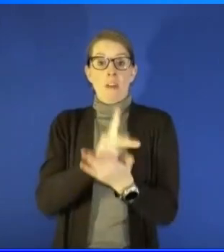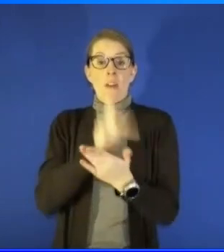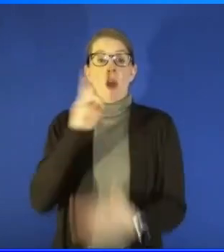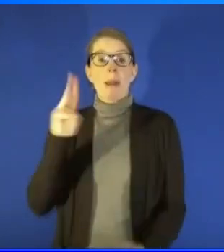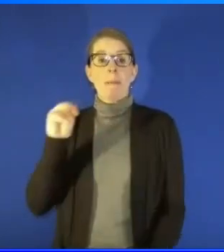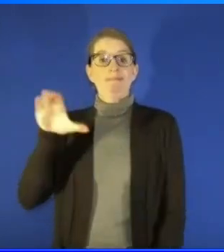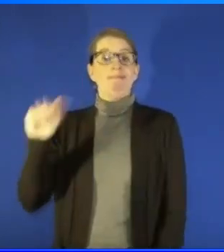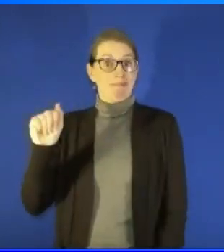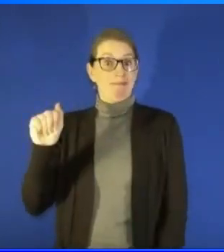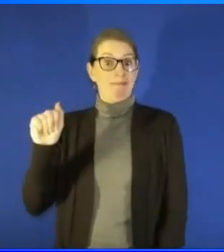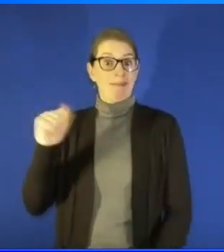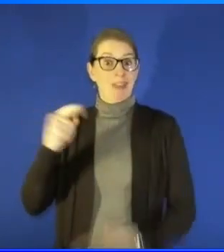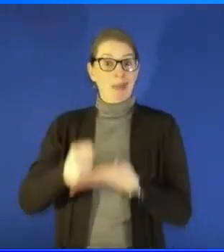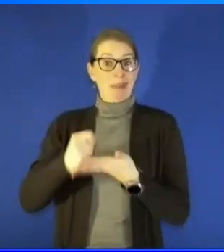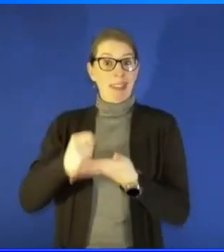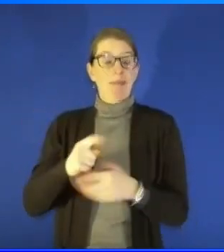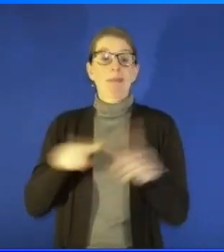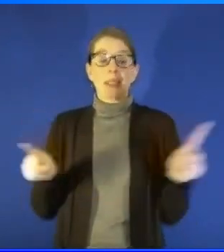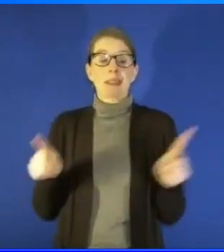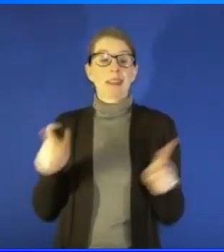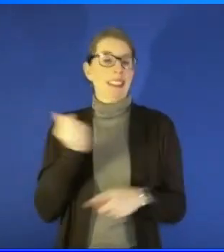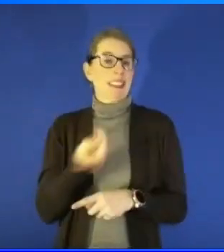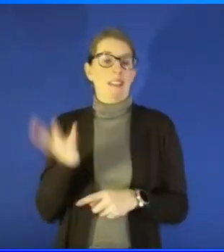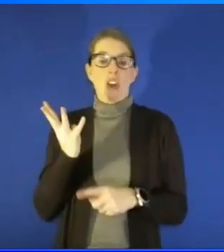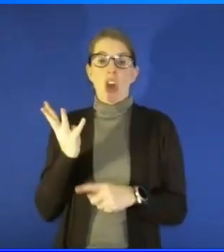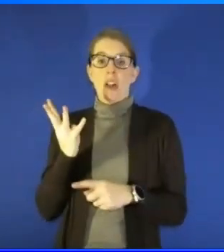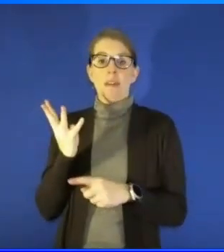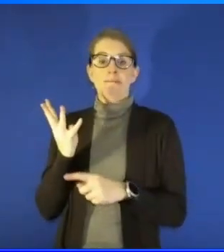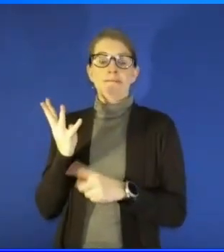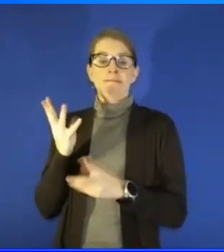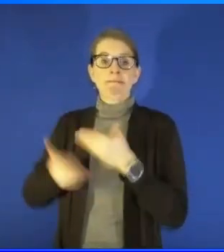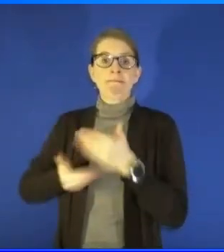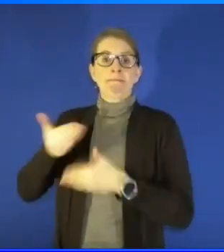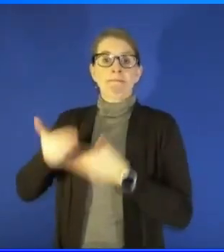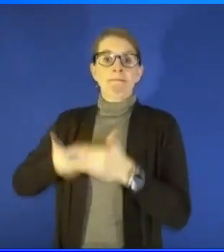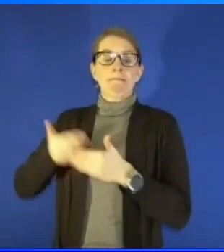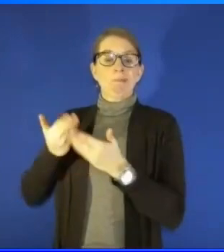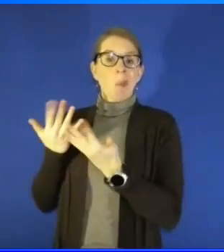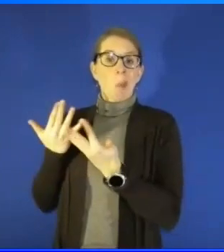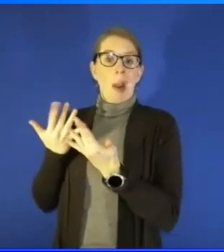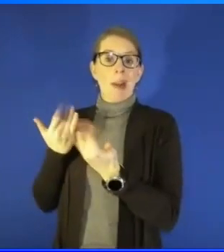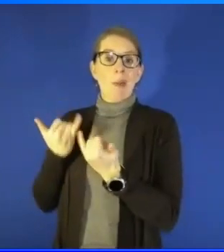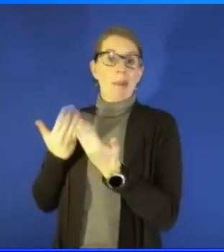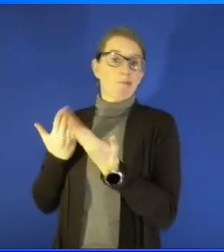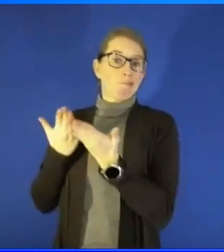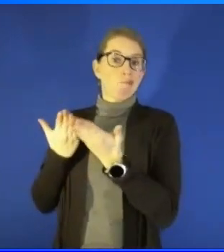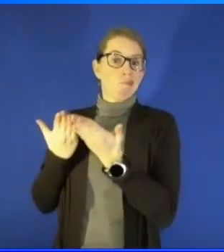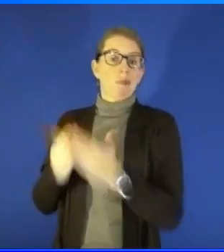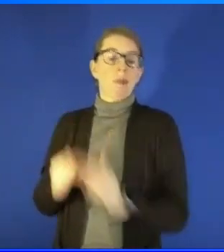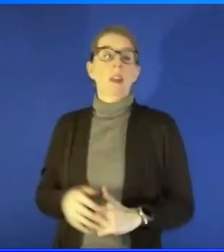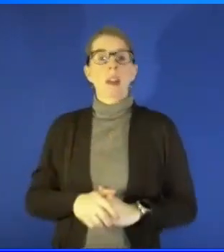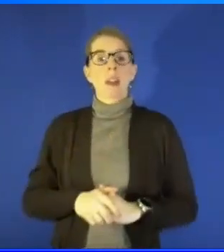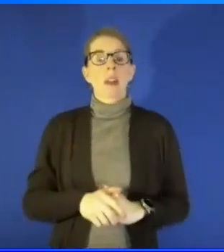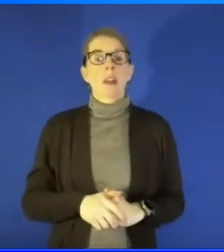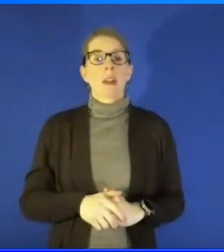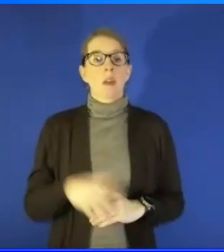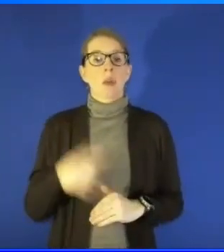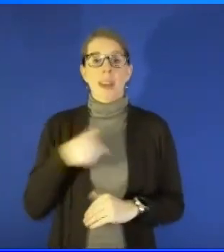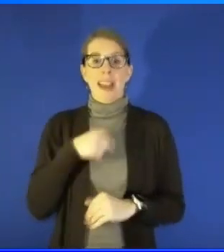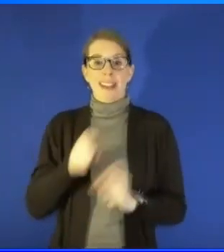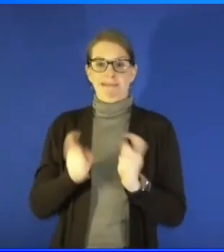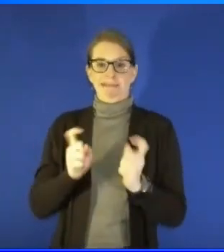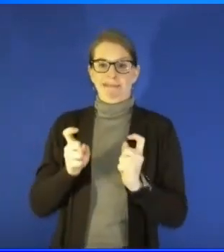treatment. But we have several that are in the pipeline right now. We've had to re-engineer the study as